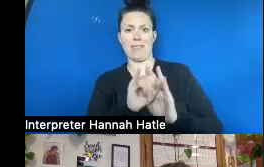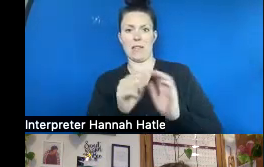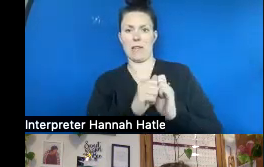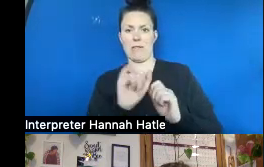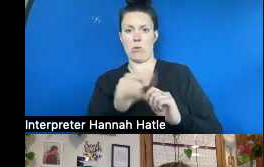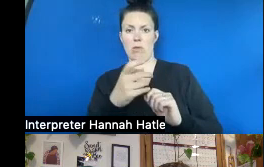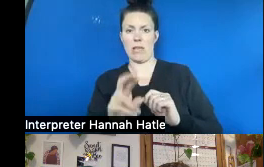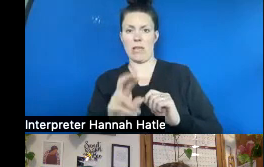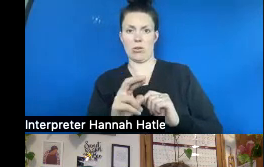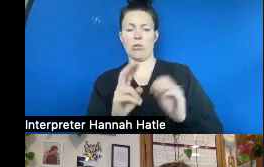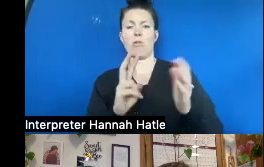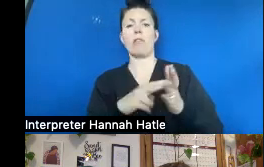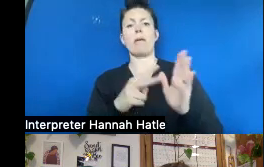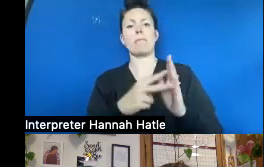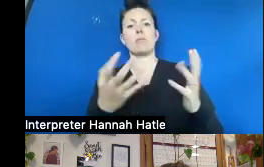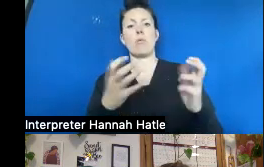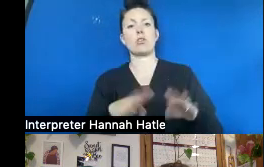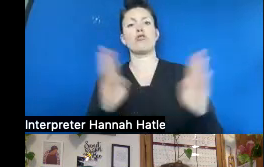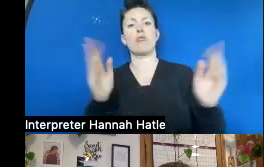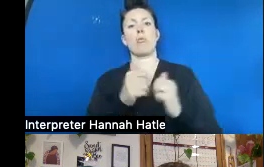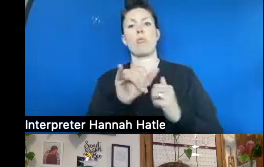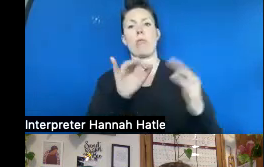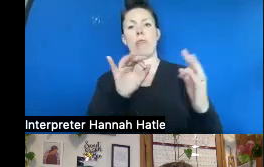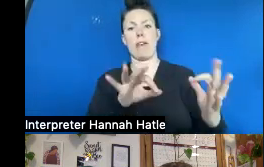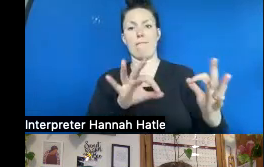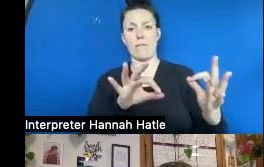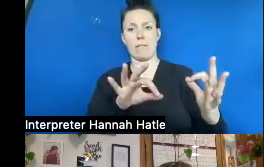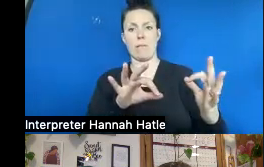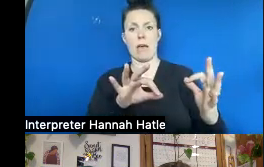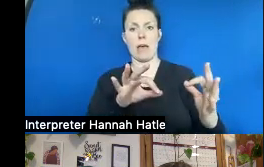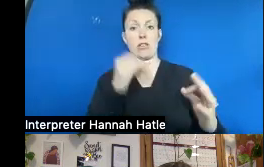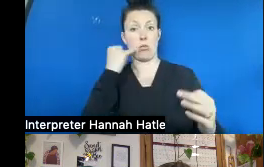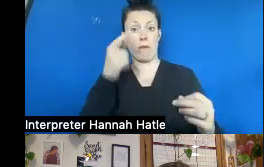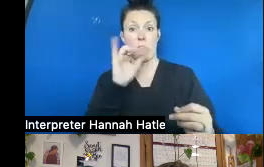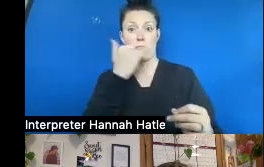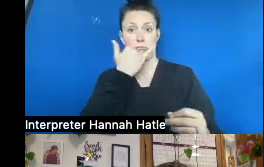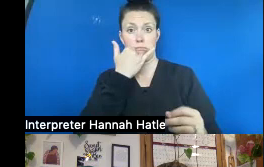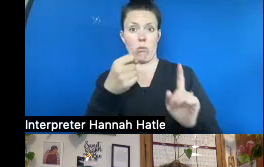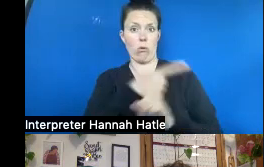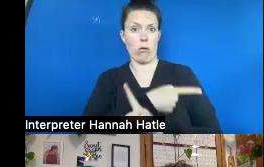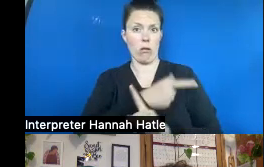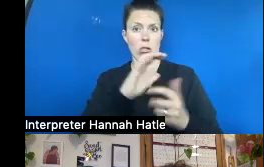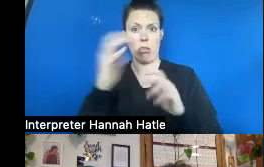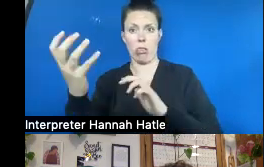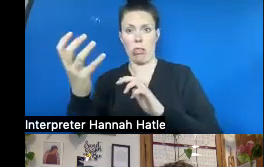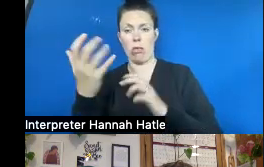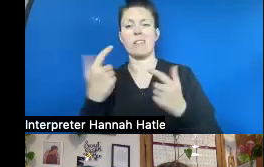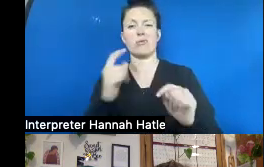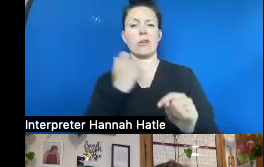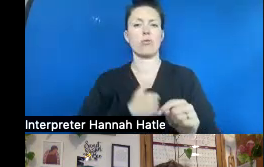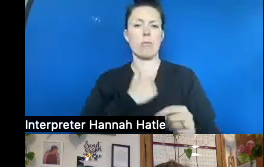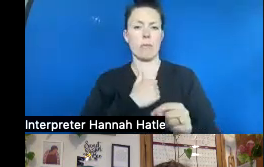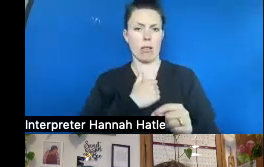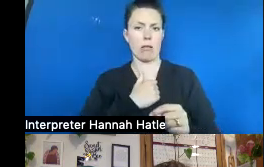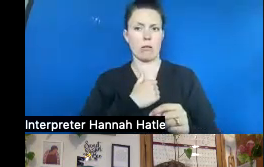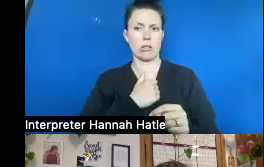be open to that feedback that you got it wrong, and apologize and try to remember when somebody tells